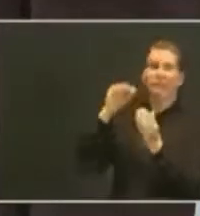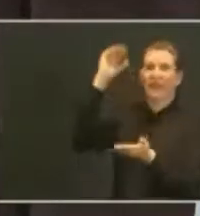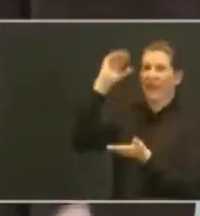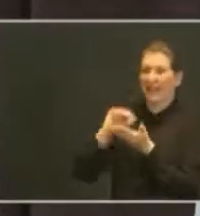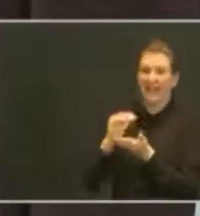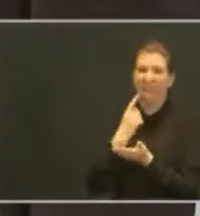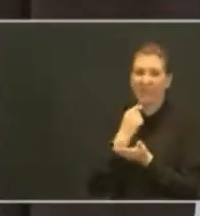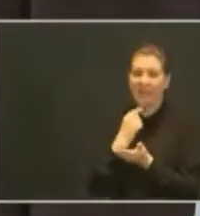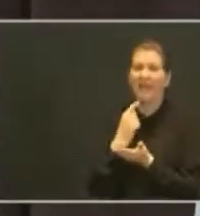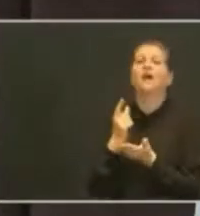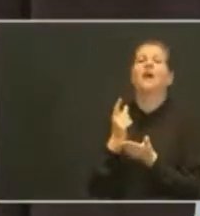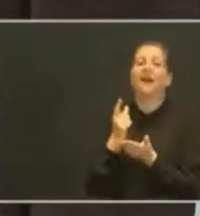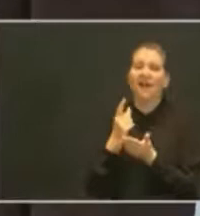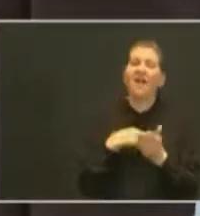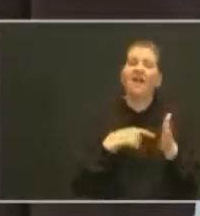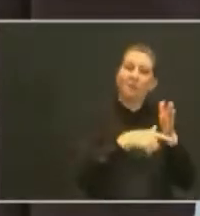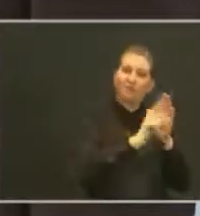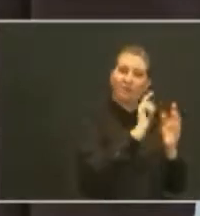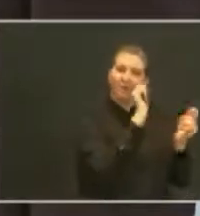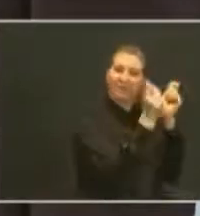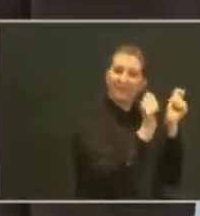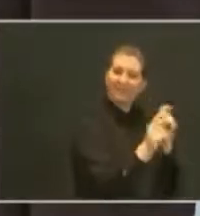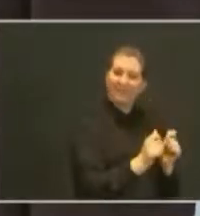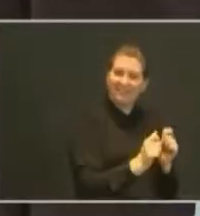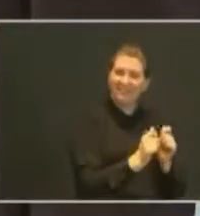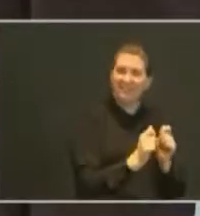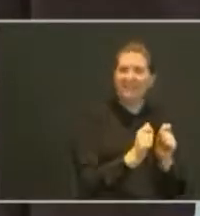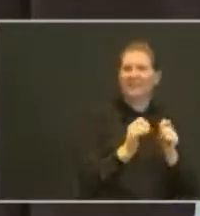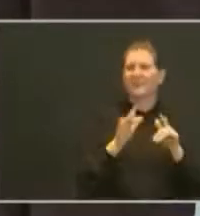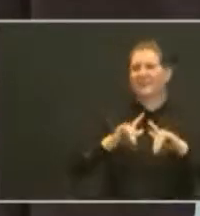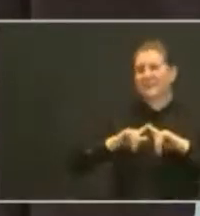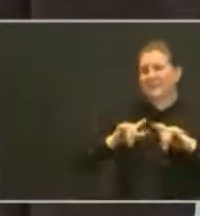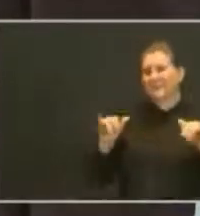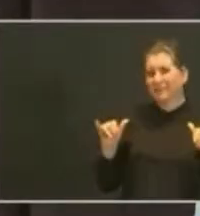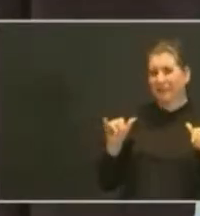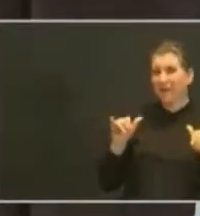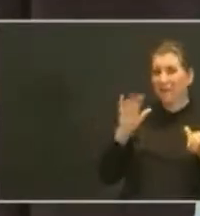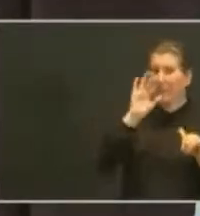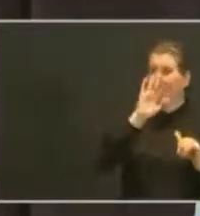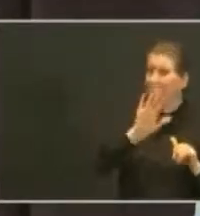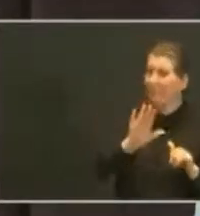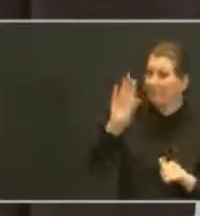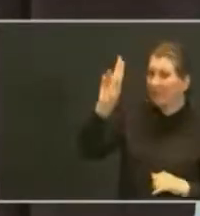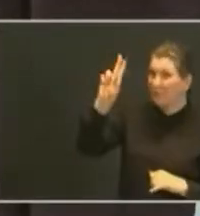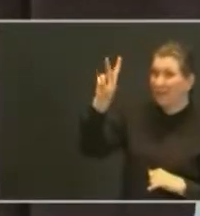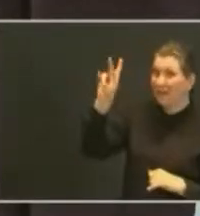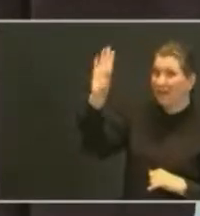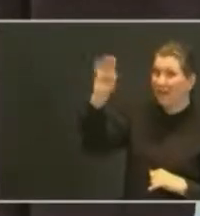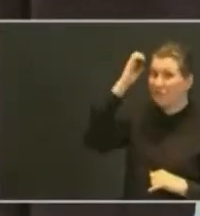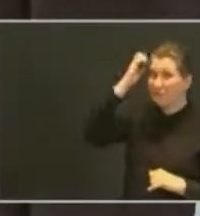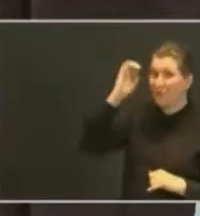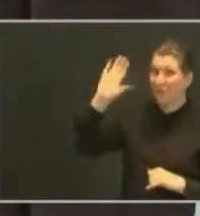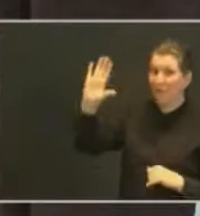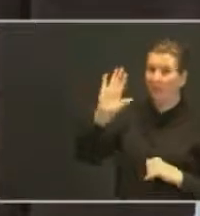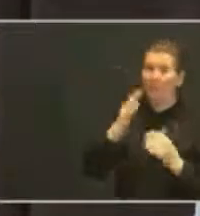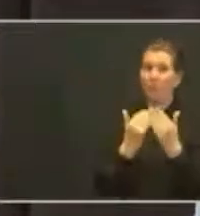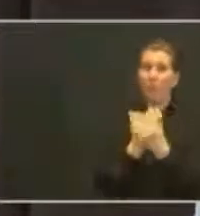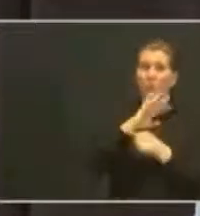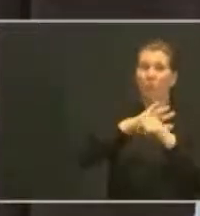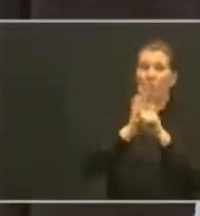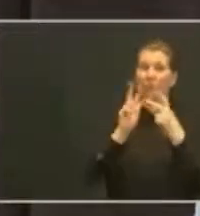revisions, obviously all while tracking the strains and their emergence. And the last thing I want to say is there was a question, I think, Pat,